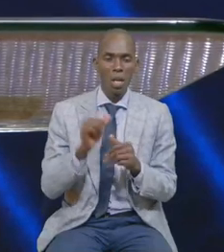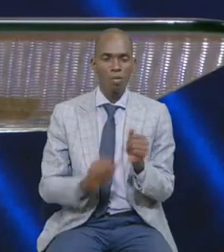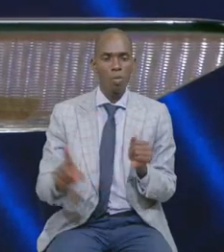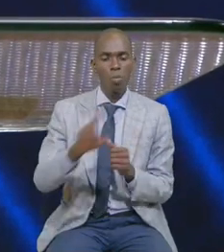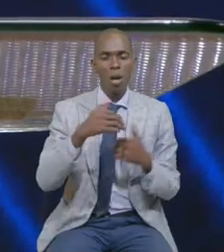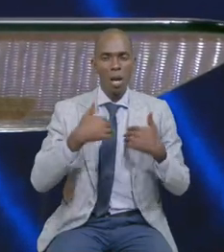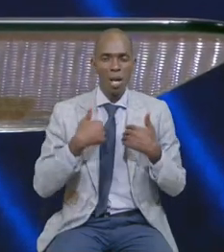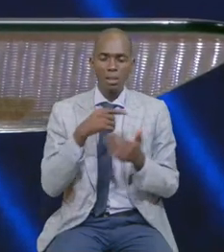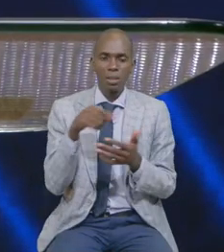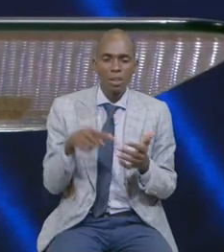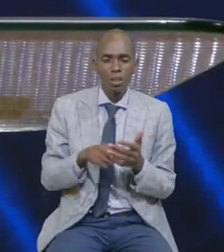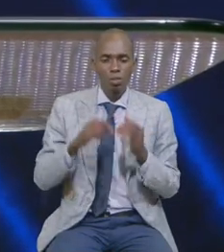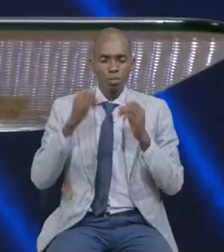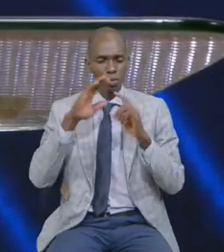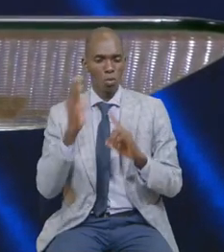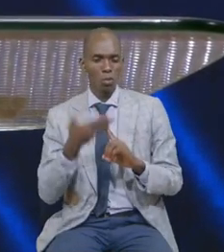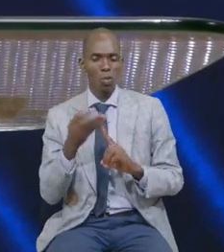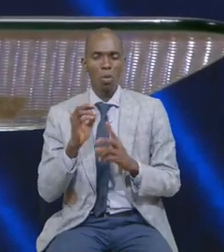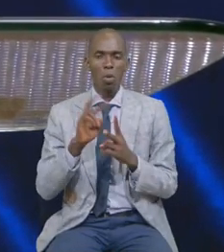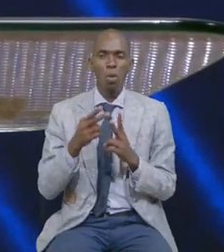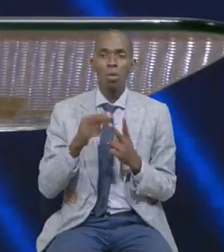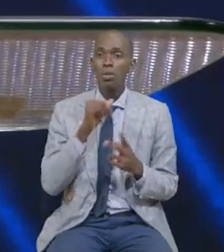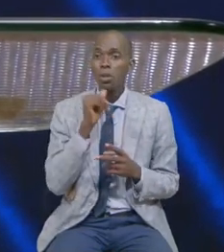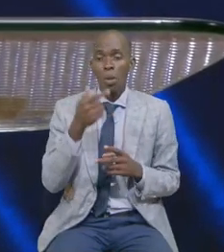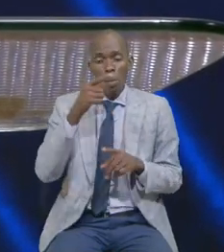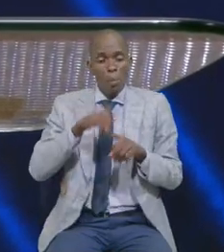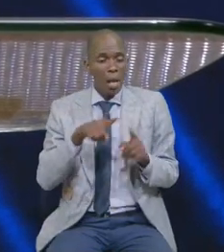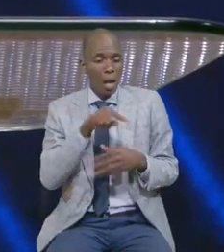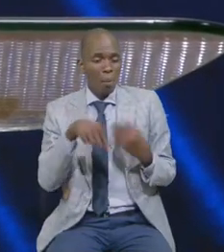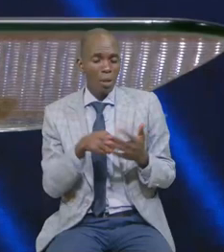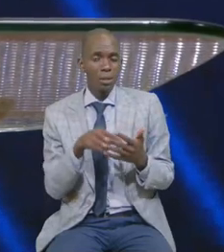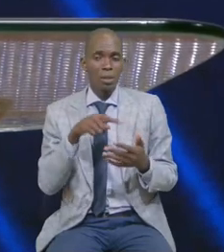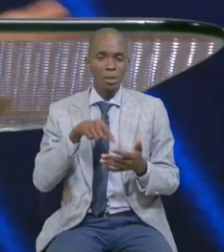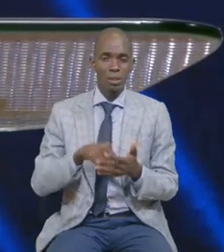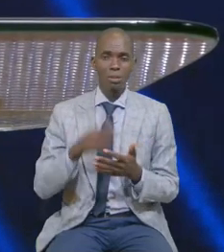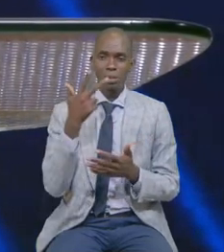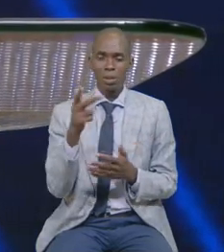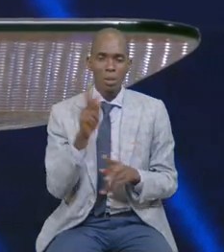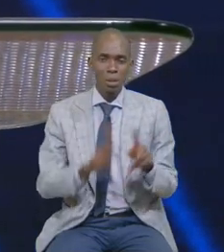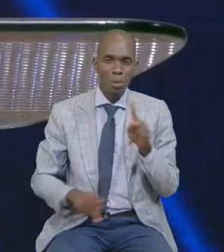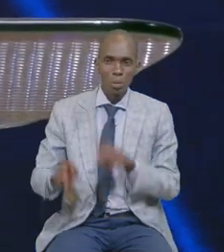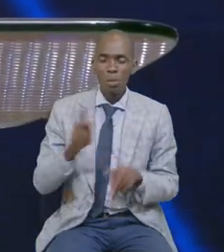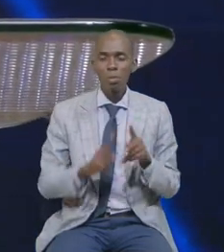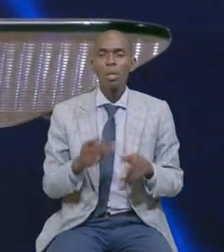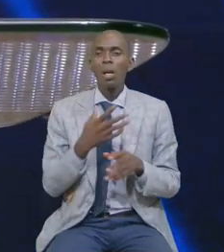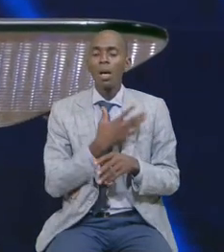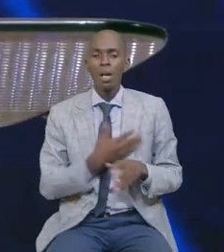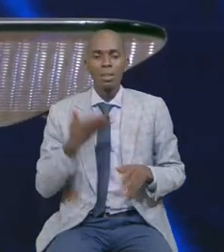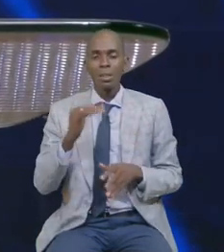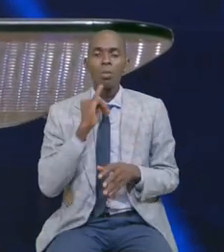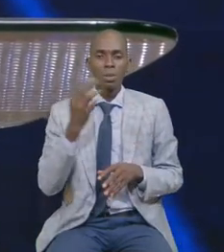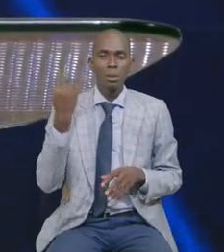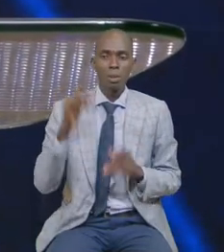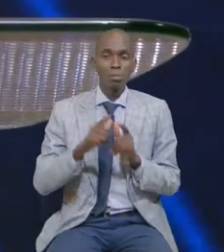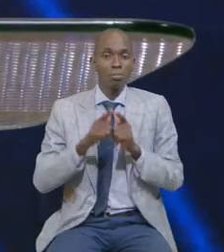but in the case of all these people because of the great faith and the great Tyrant behind it this is